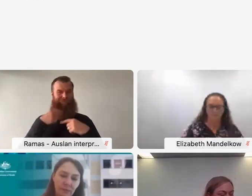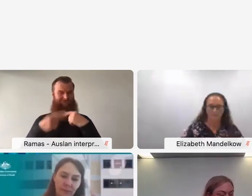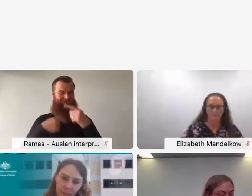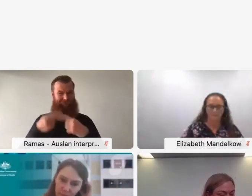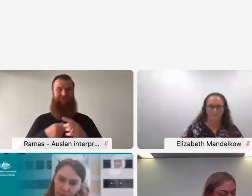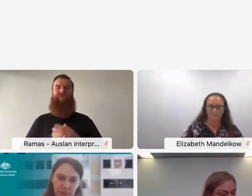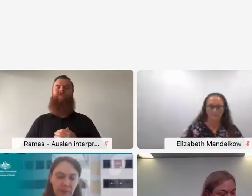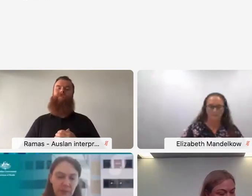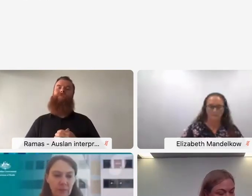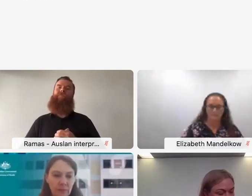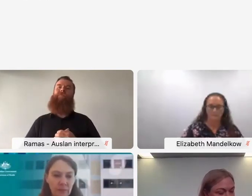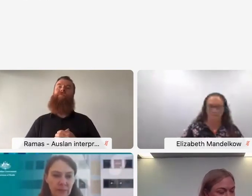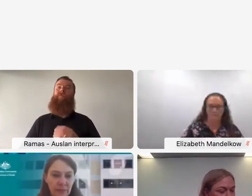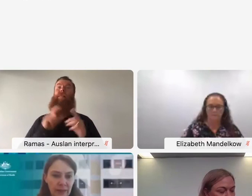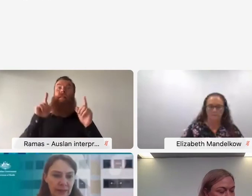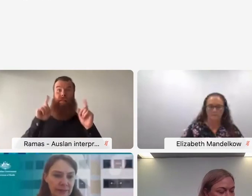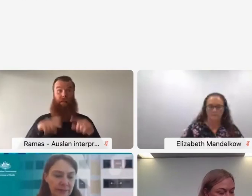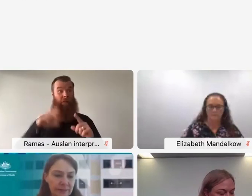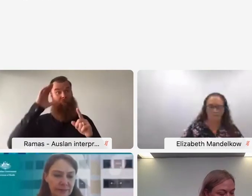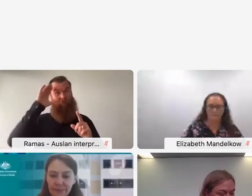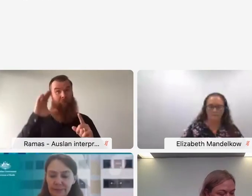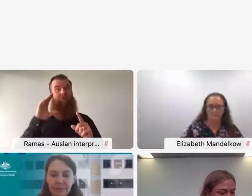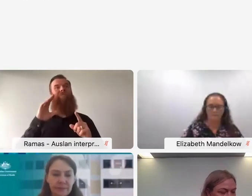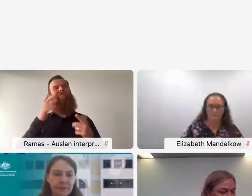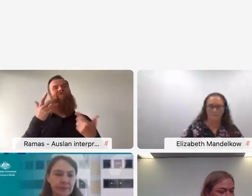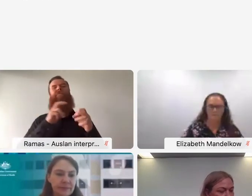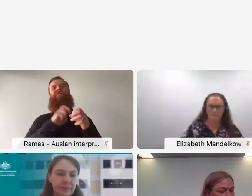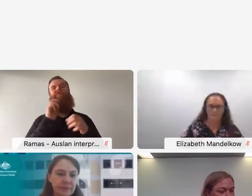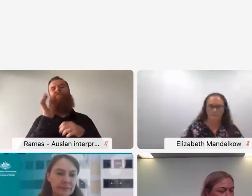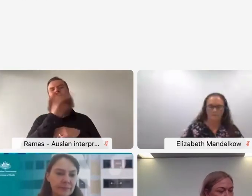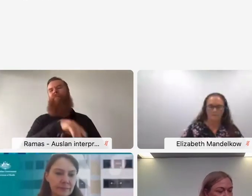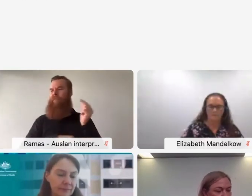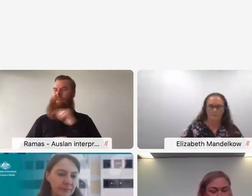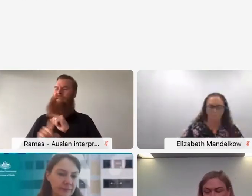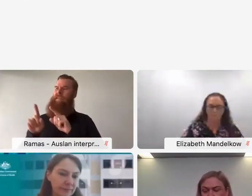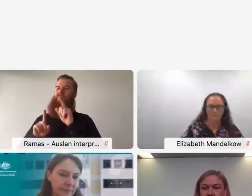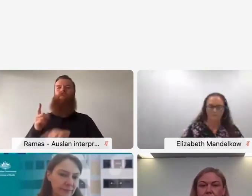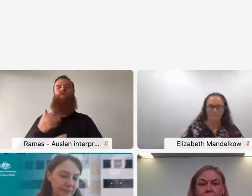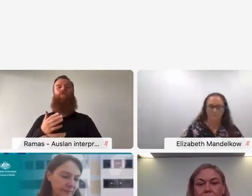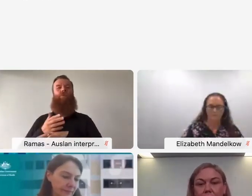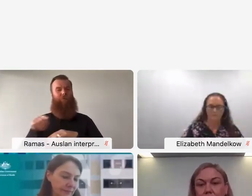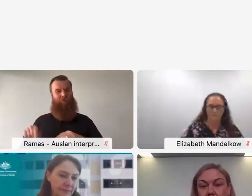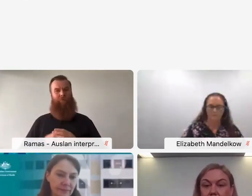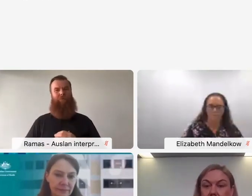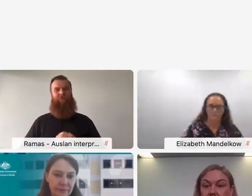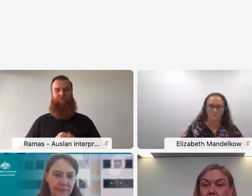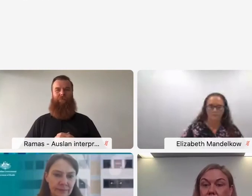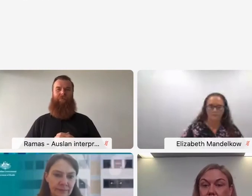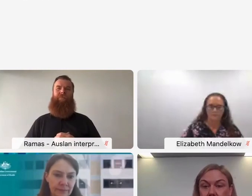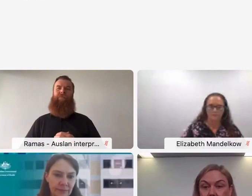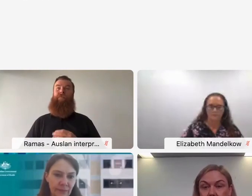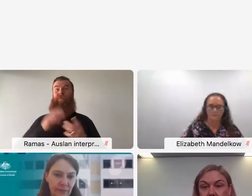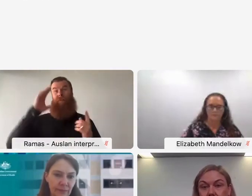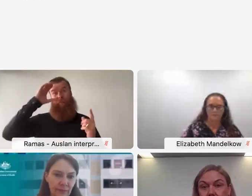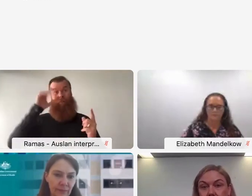started regionally and then left and went metro. So the regional visas that were